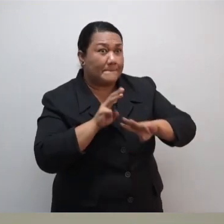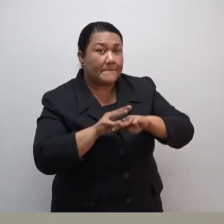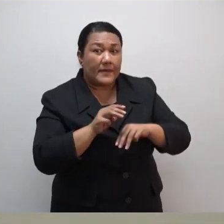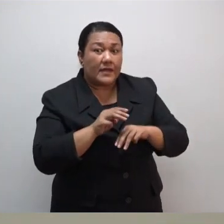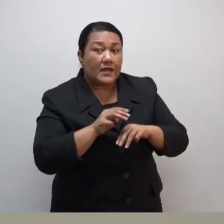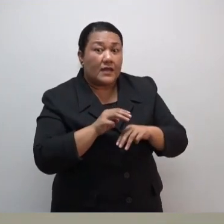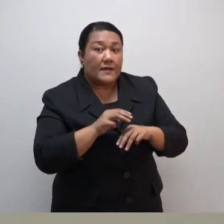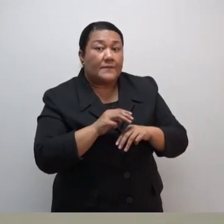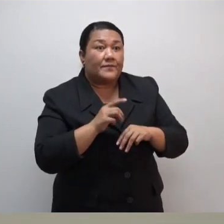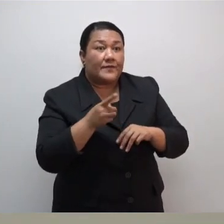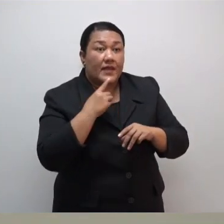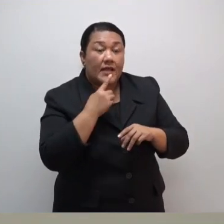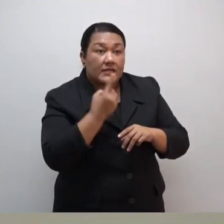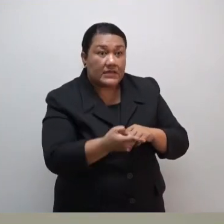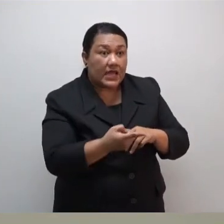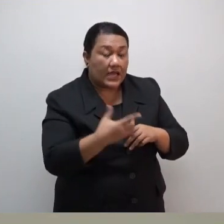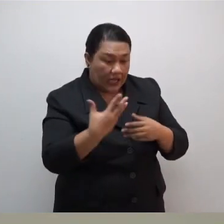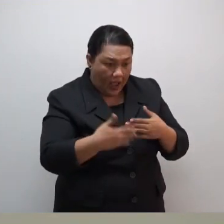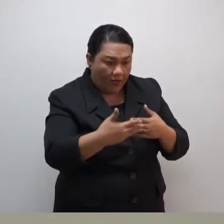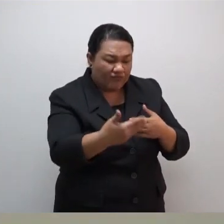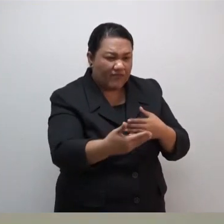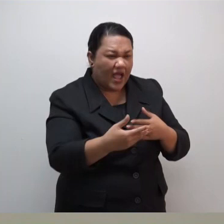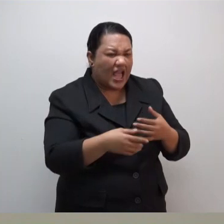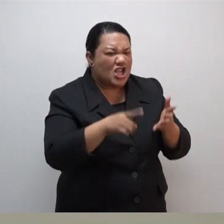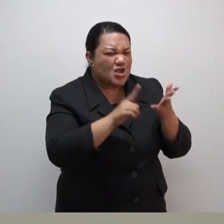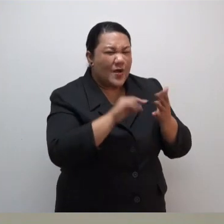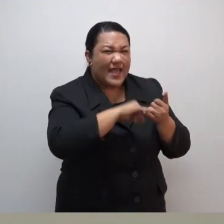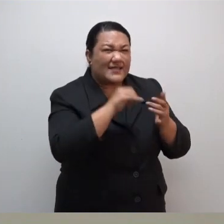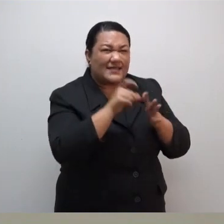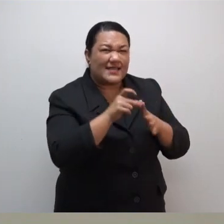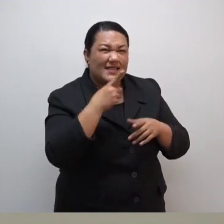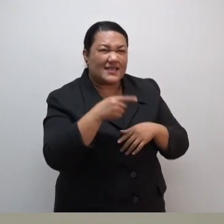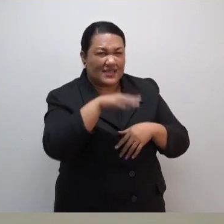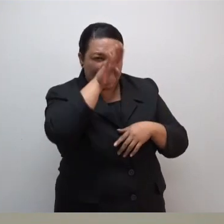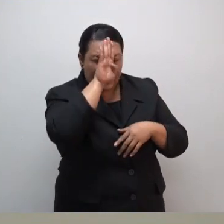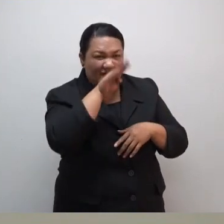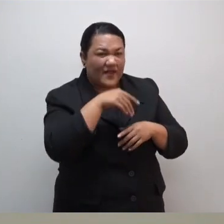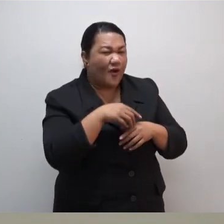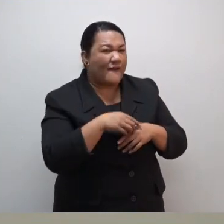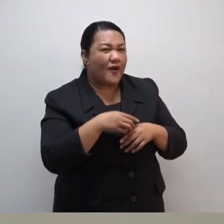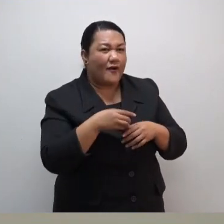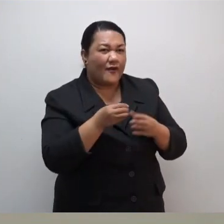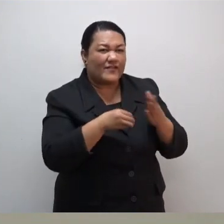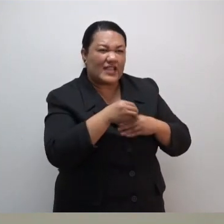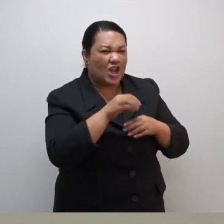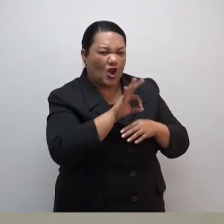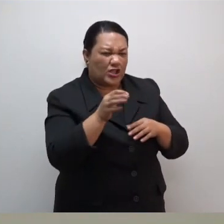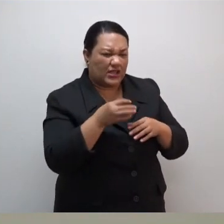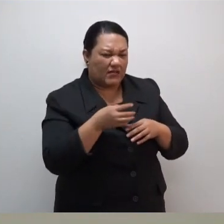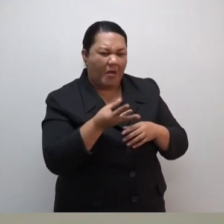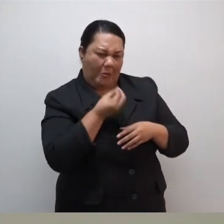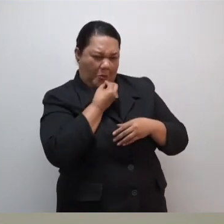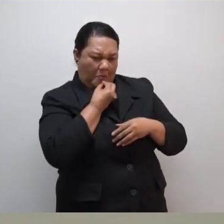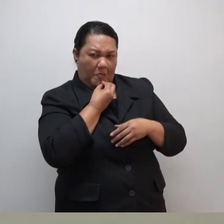midnight arrests are becoming really frequent now. And you, as the chief legal officer, is not saying anything about it. Well,